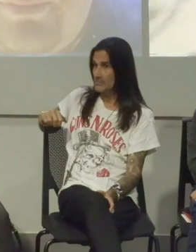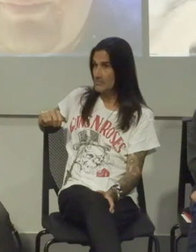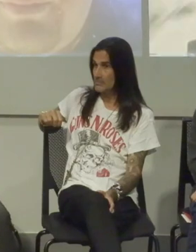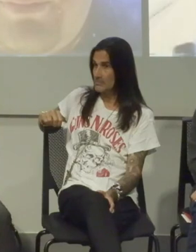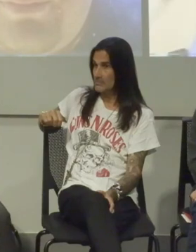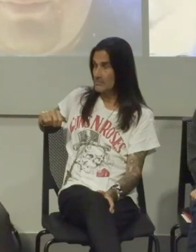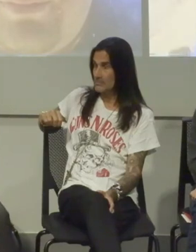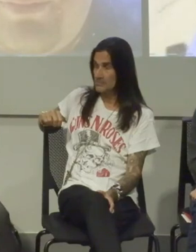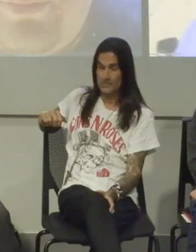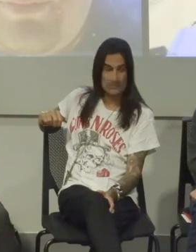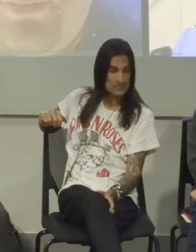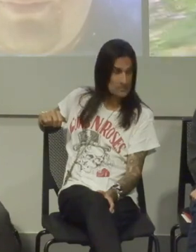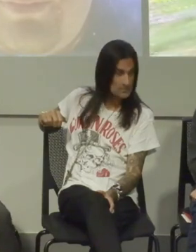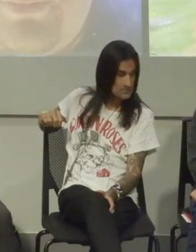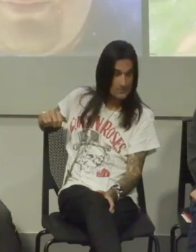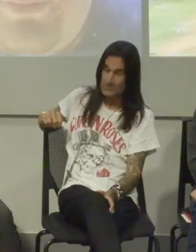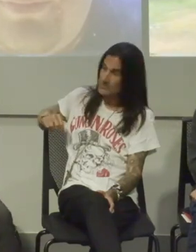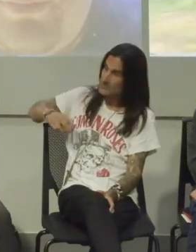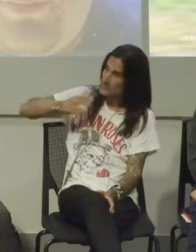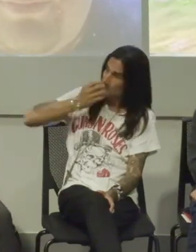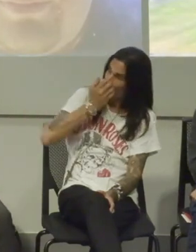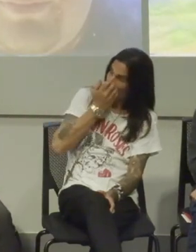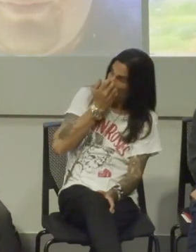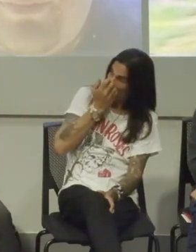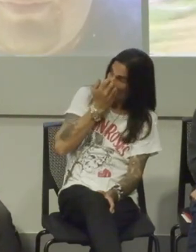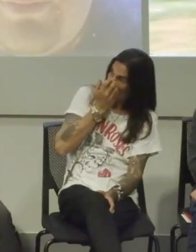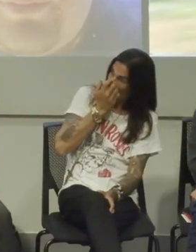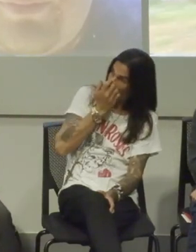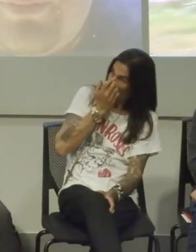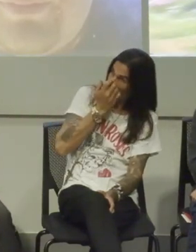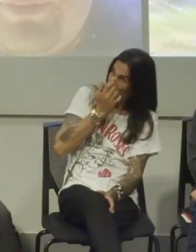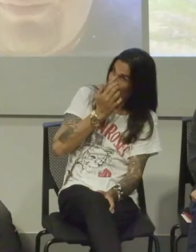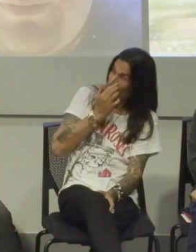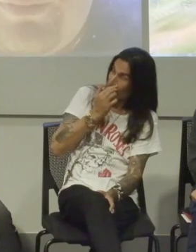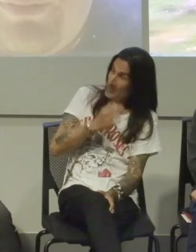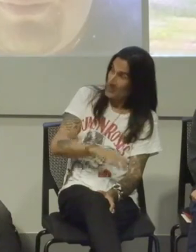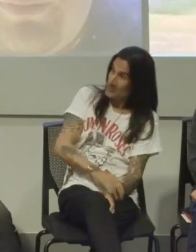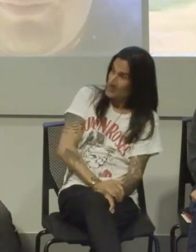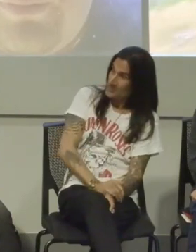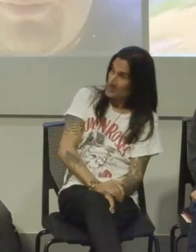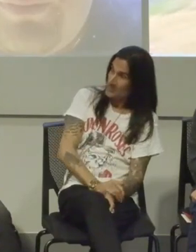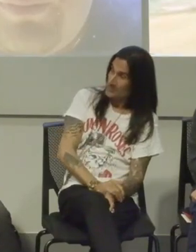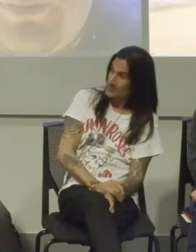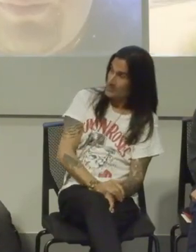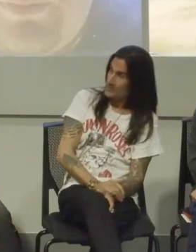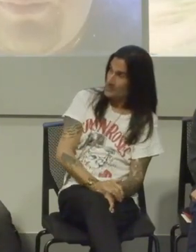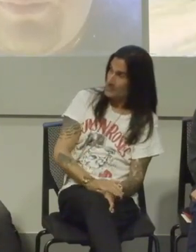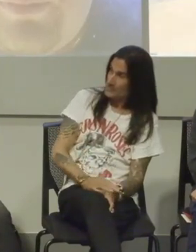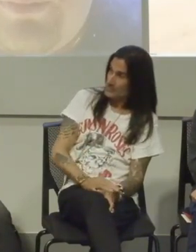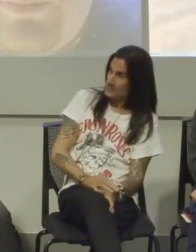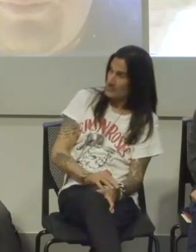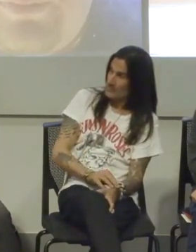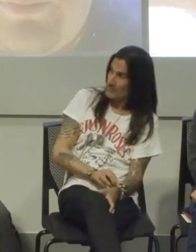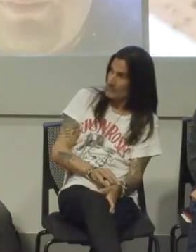yourself and who you are as a person. And the education system has kind of